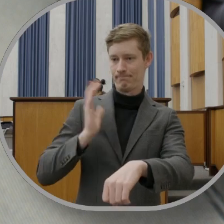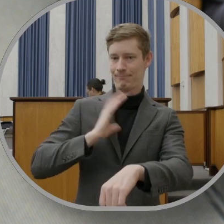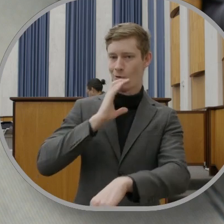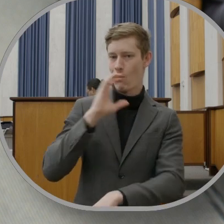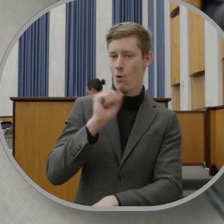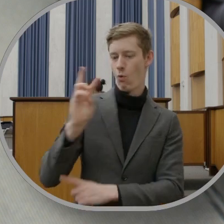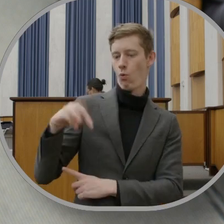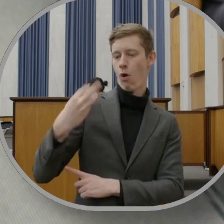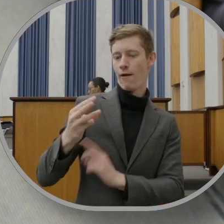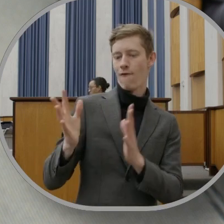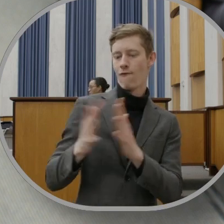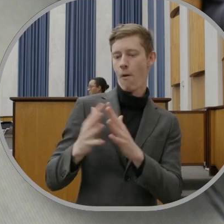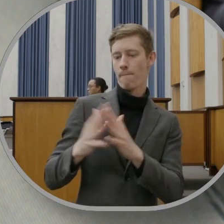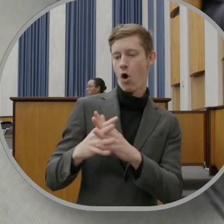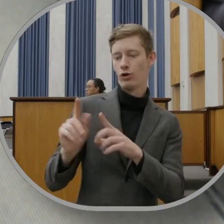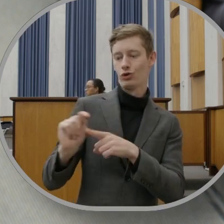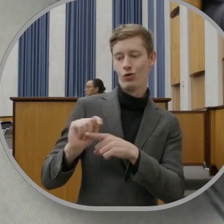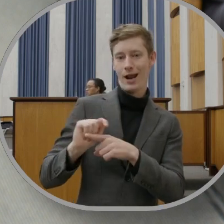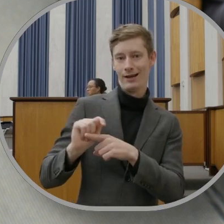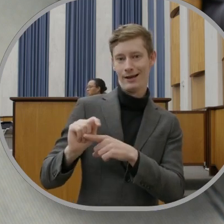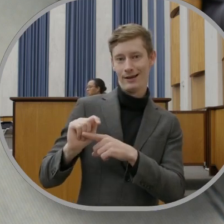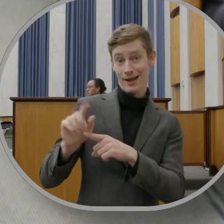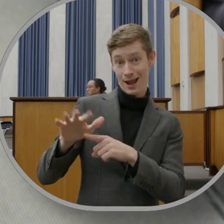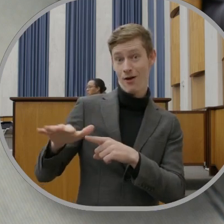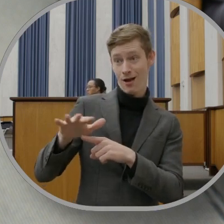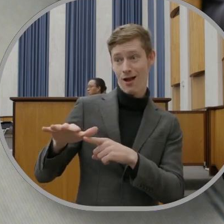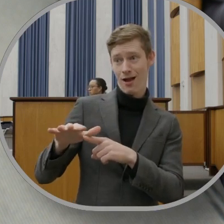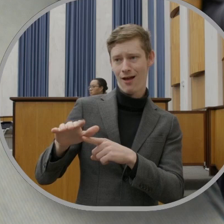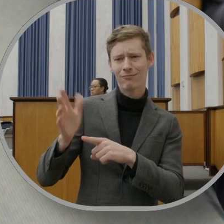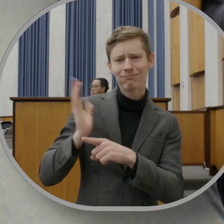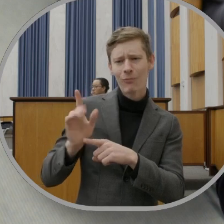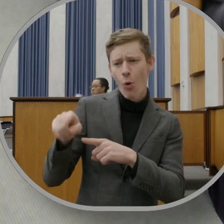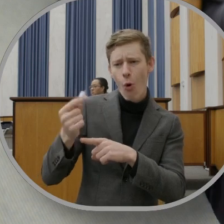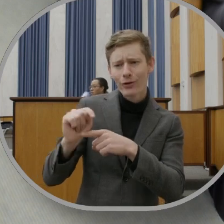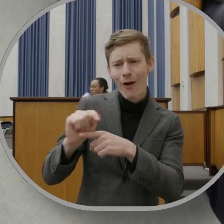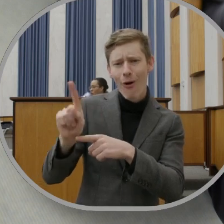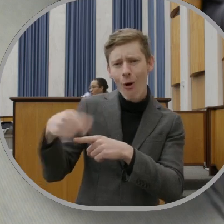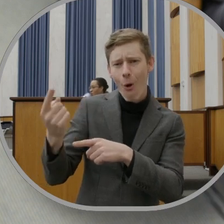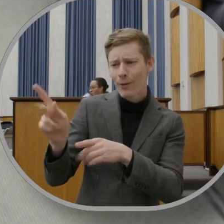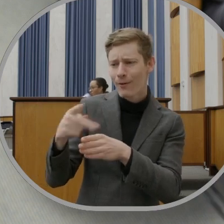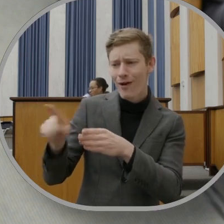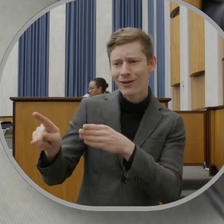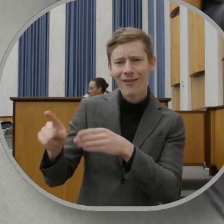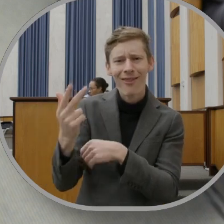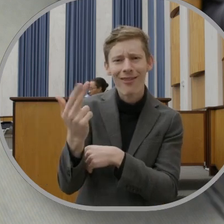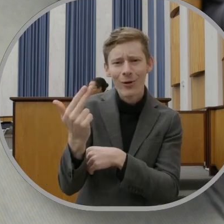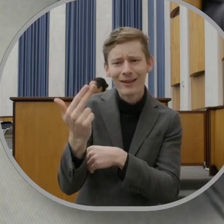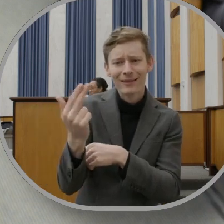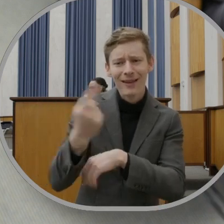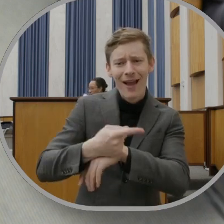Street to transition from being a training camp facility, which only hosted a professional football team for 13 days a